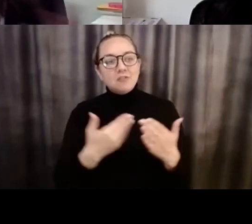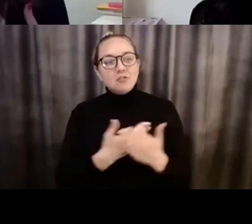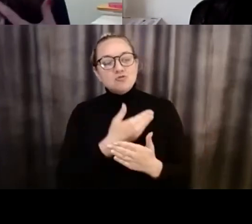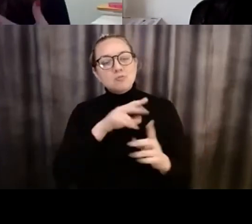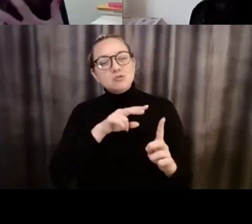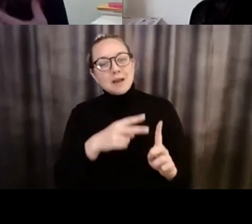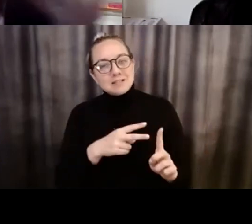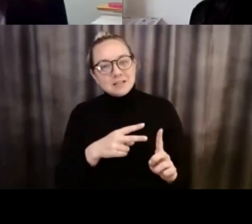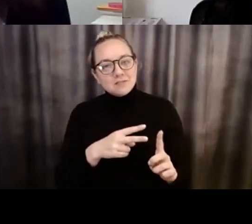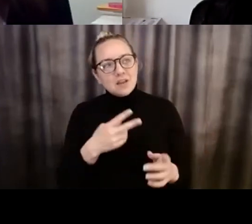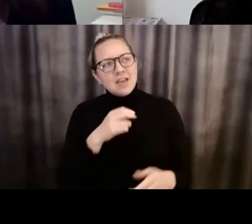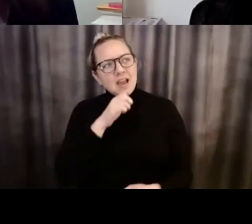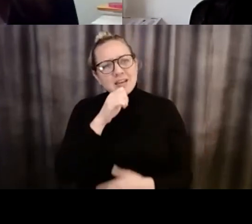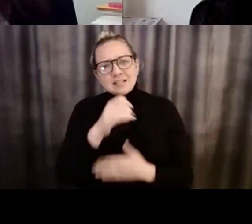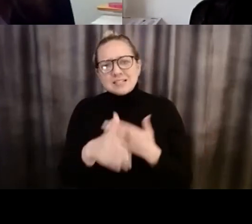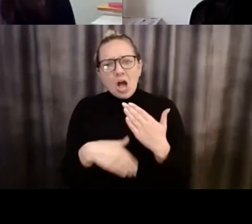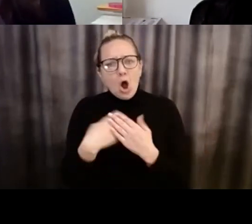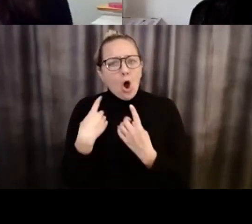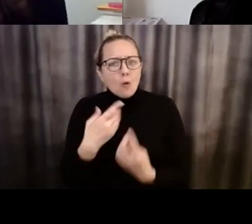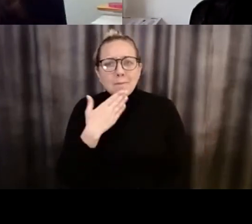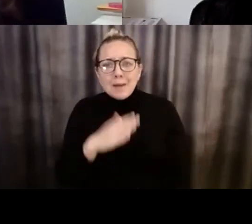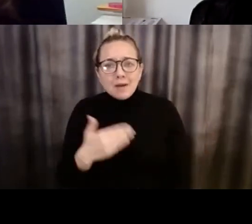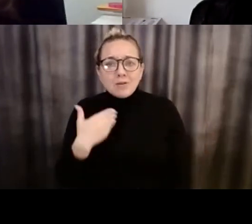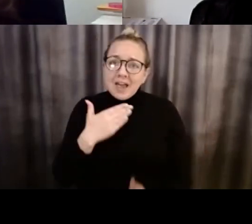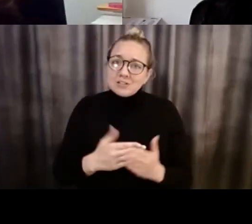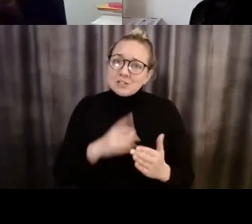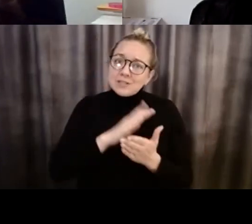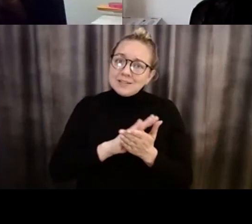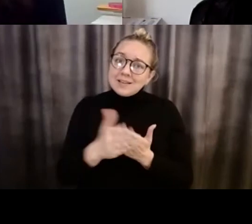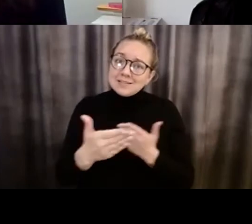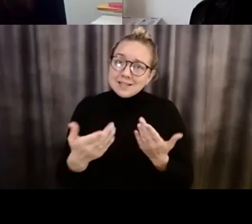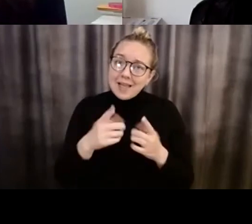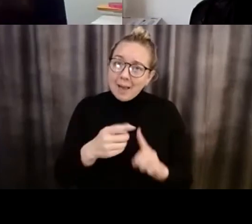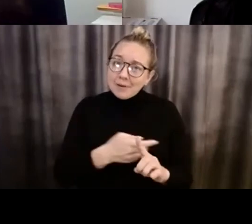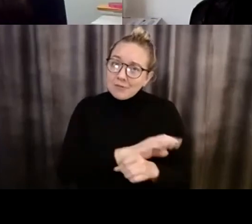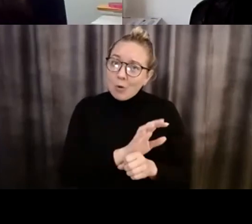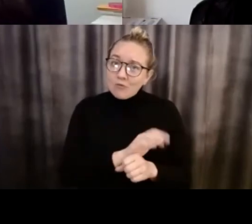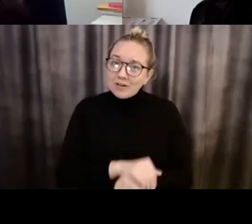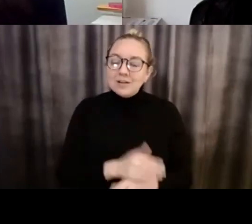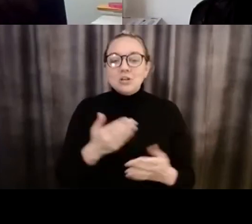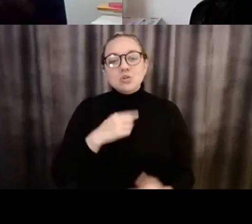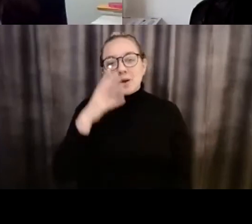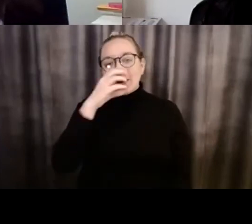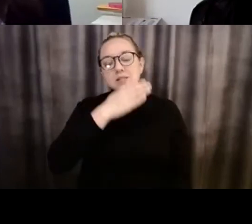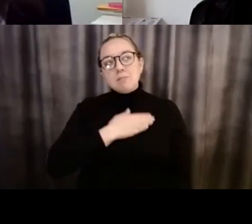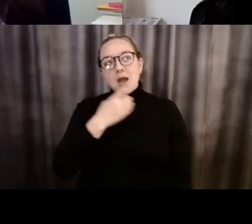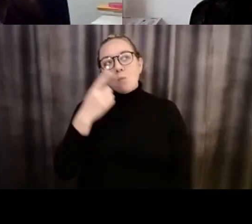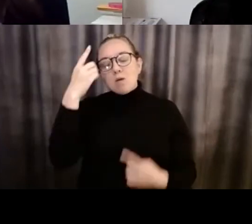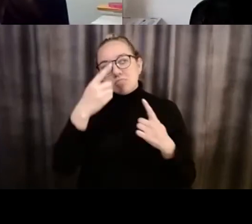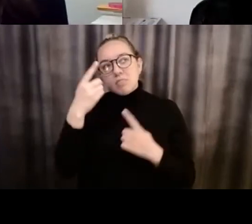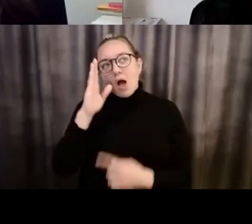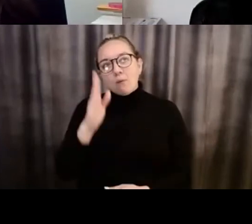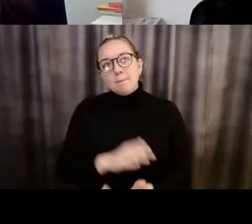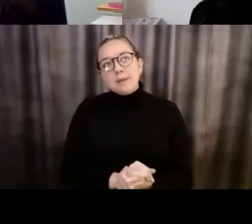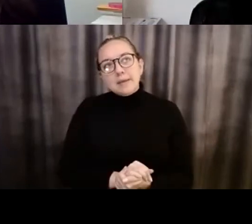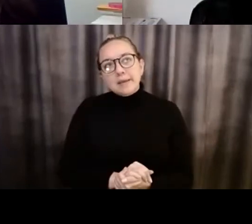some really nice things that have come out of it. And so my thought would be hang on to those